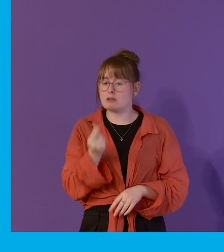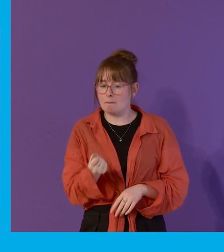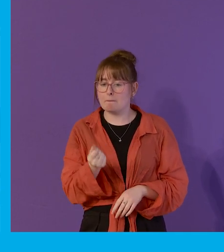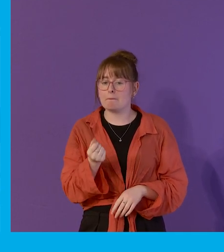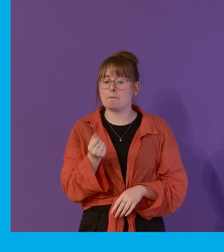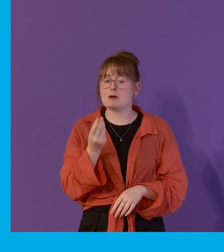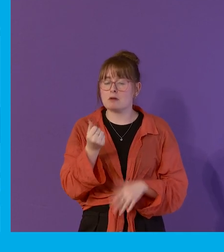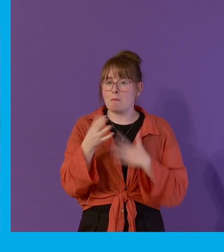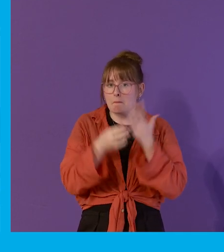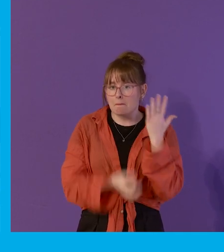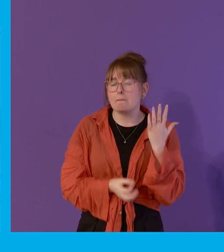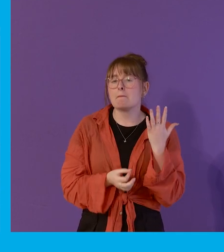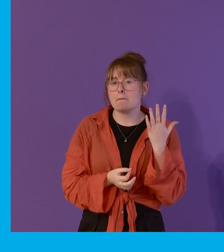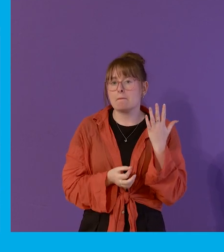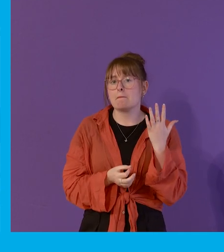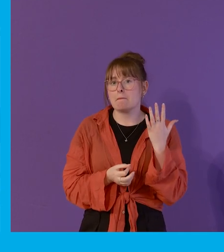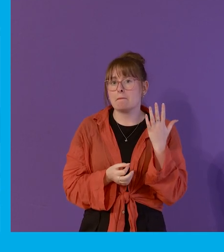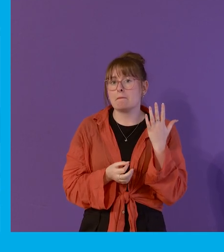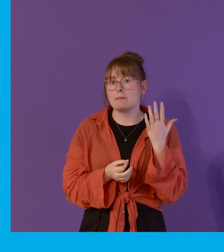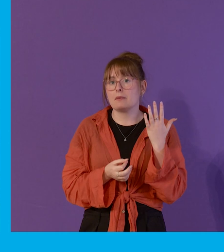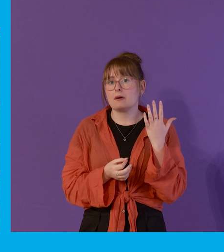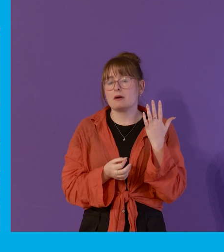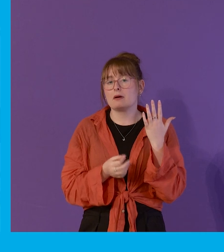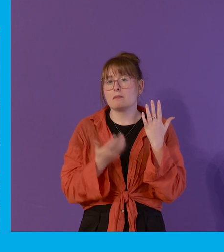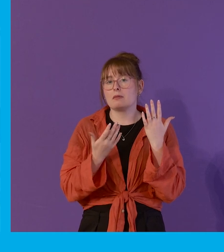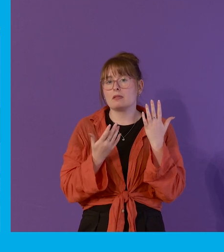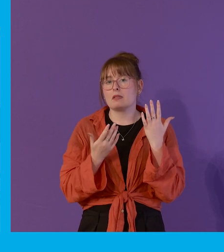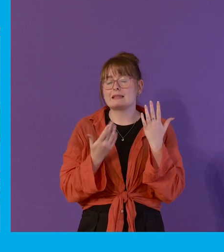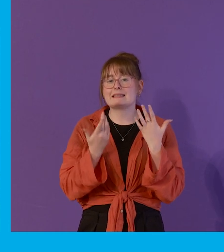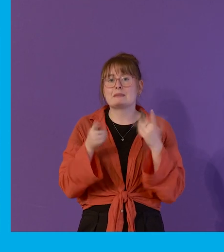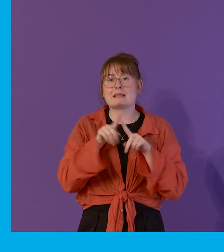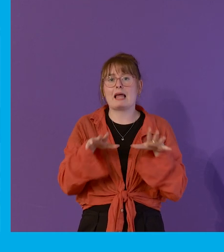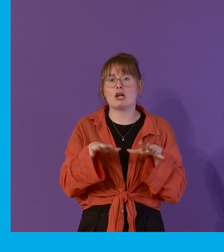the aspects where it's been applied by councils, it can seem like tokenism.